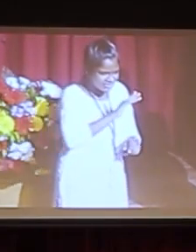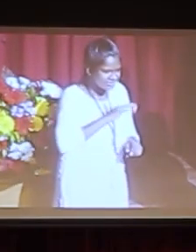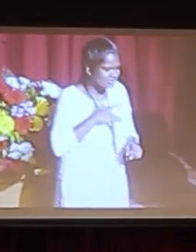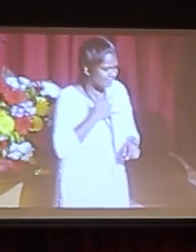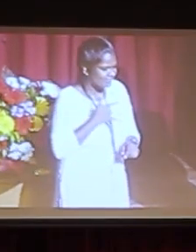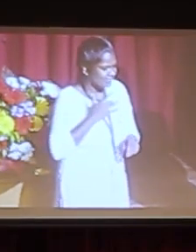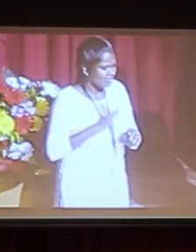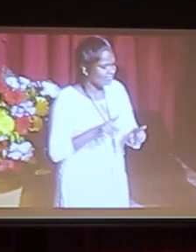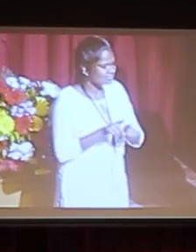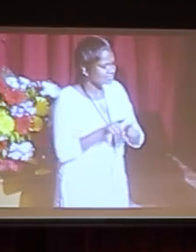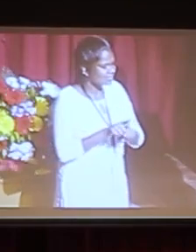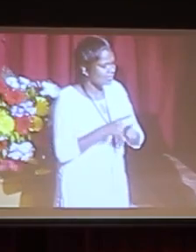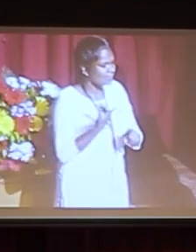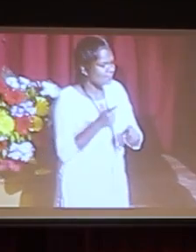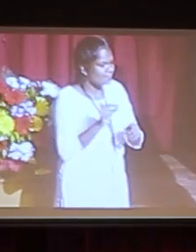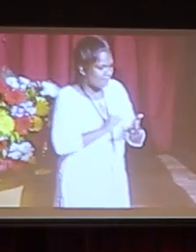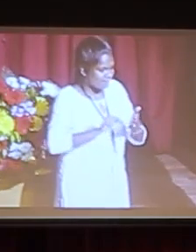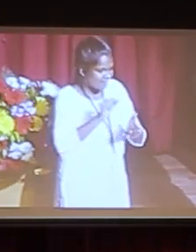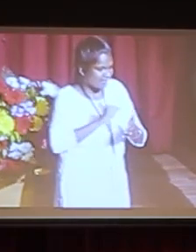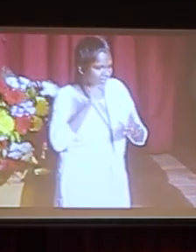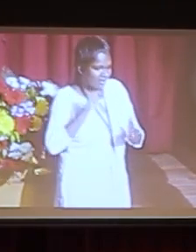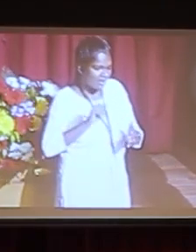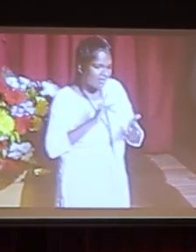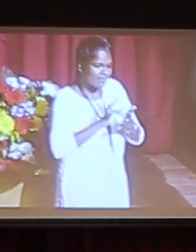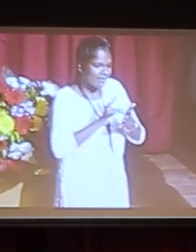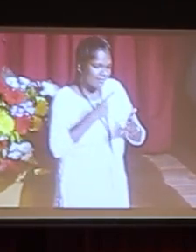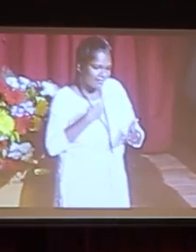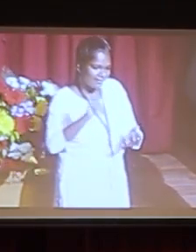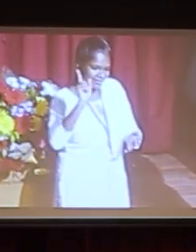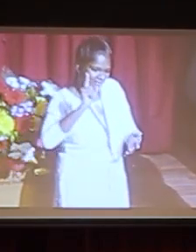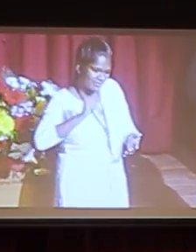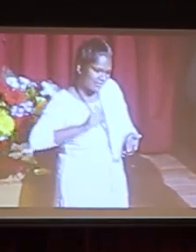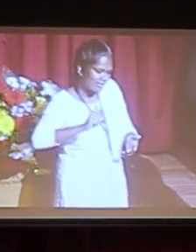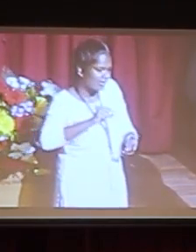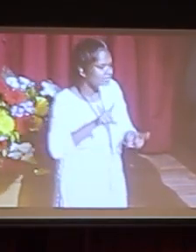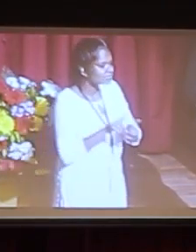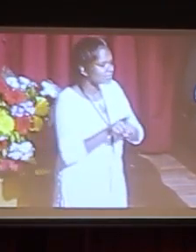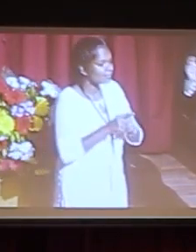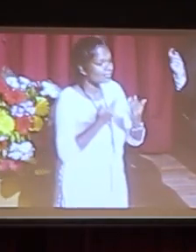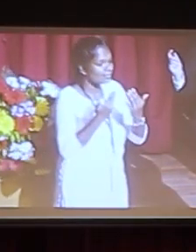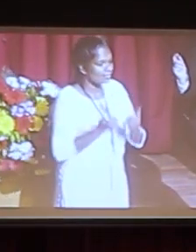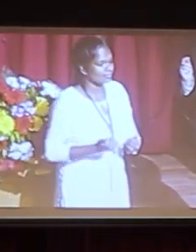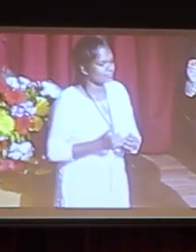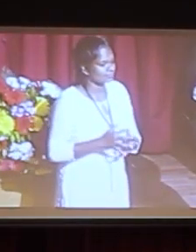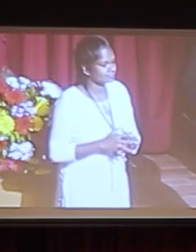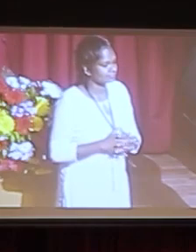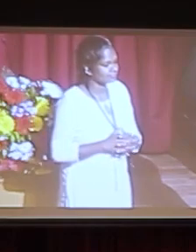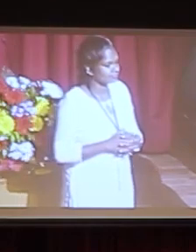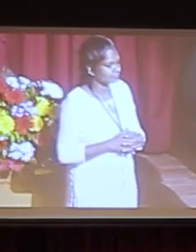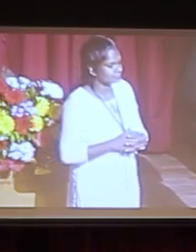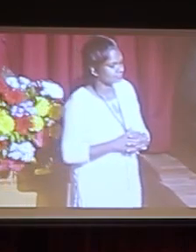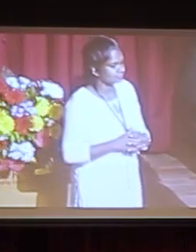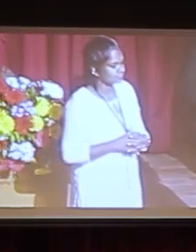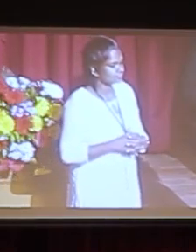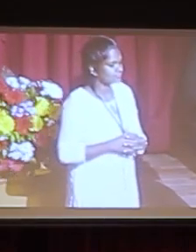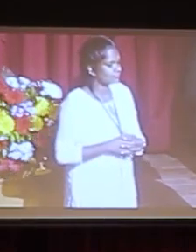as hold a pen the right way. Now, next slide, please.